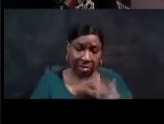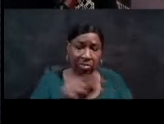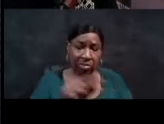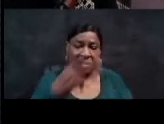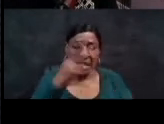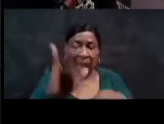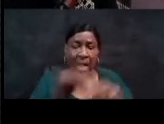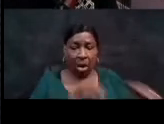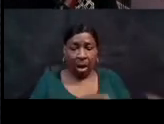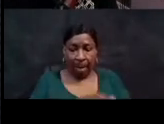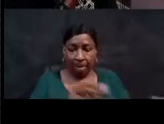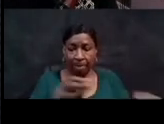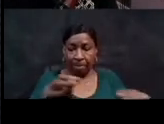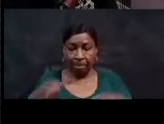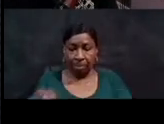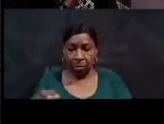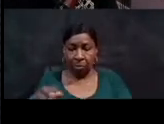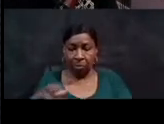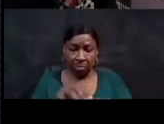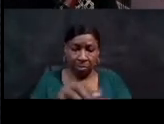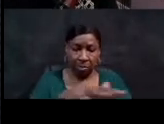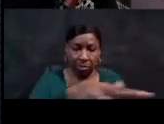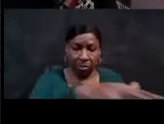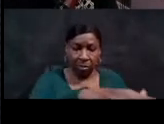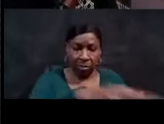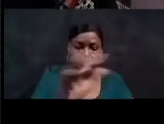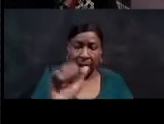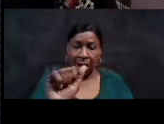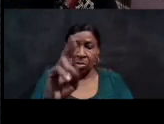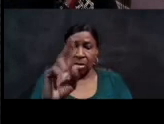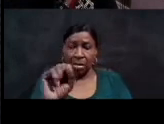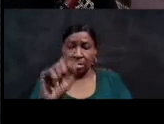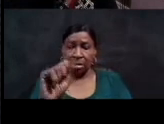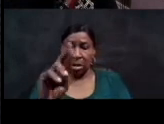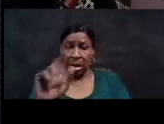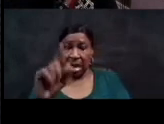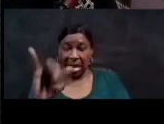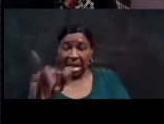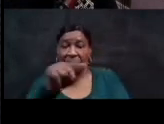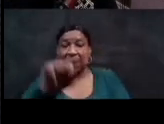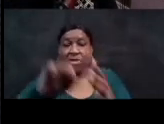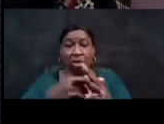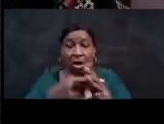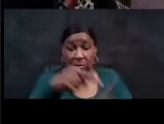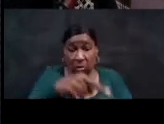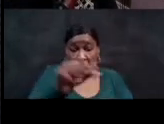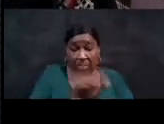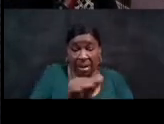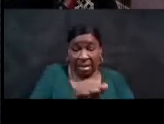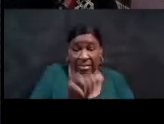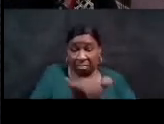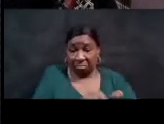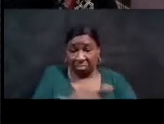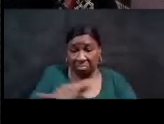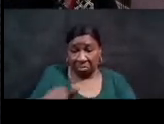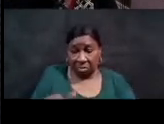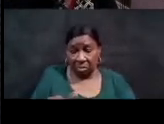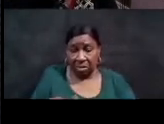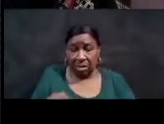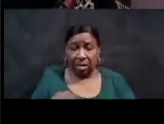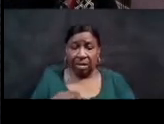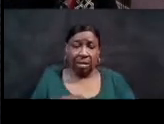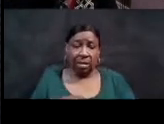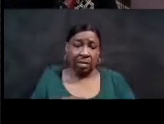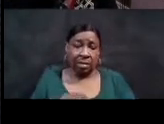to Australia, and Australia implements these practices and detention facilities on Christmas Island, on Nauru,